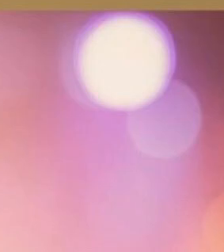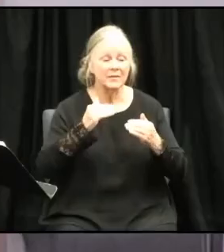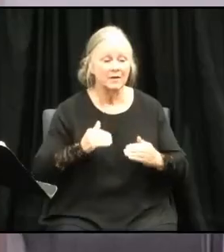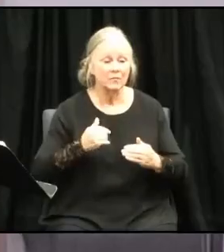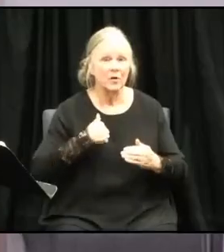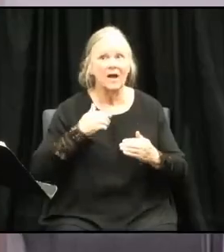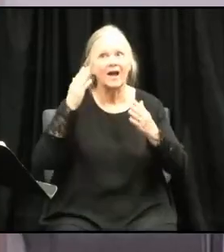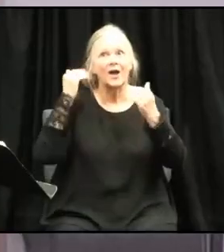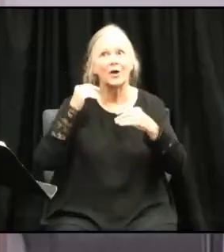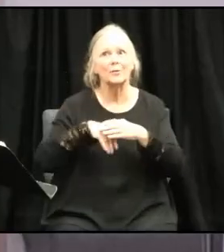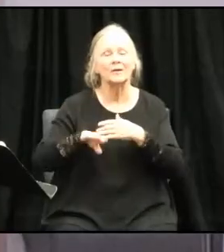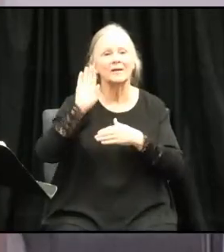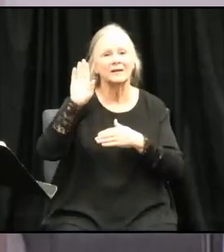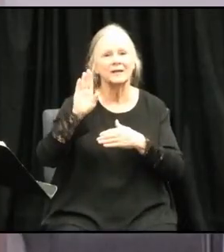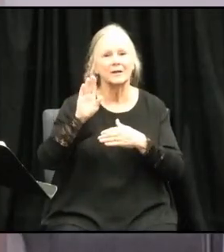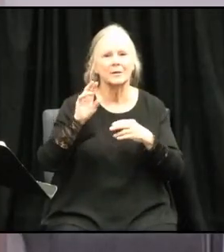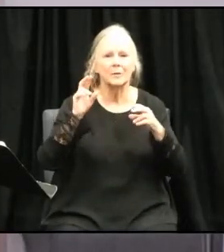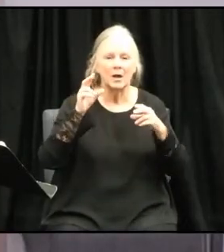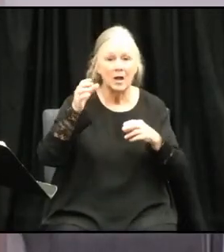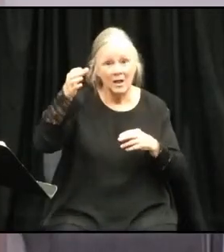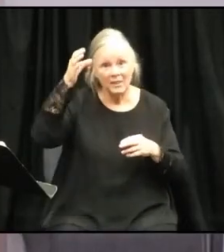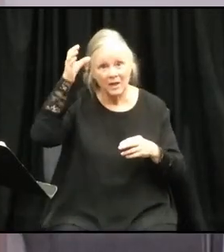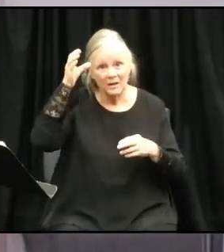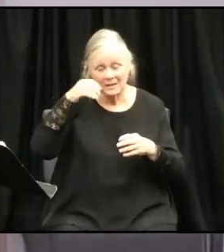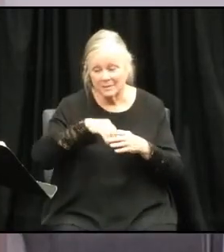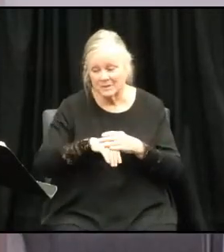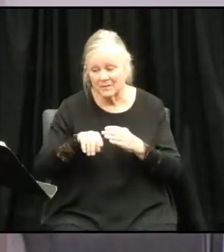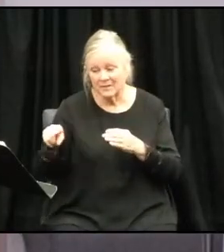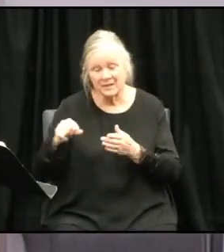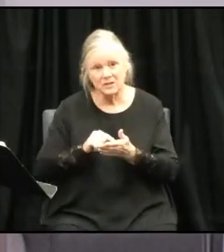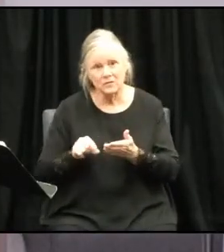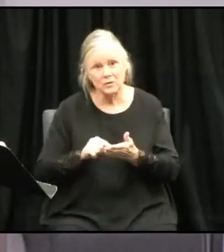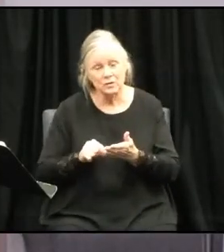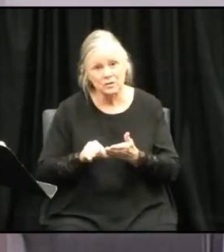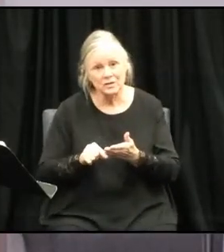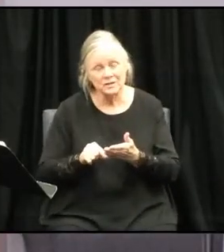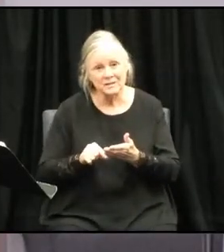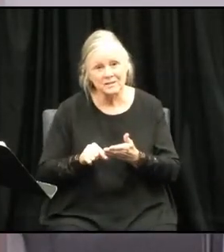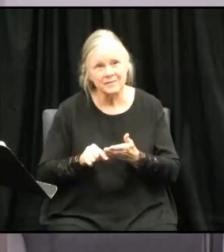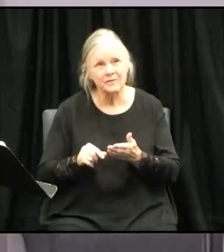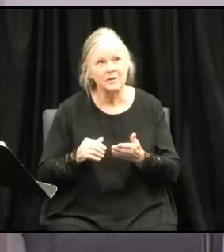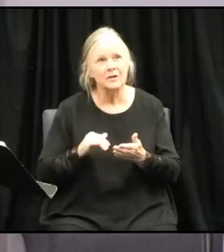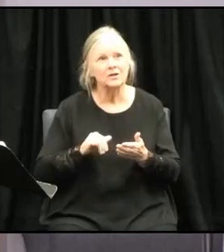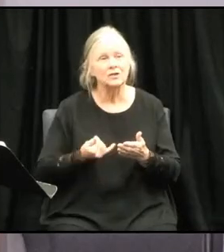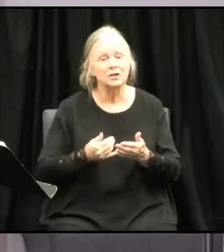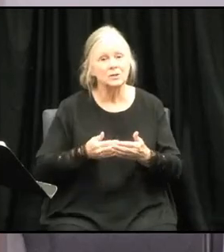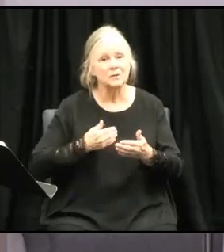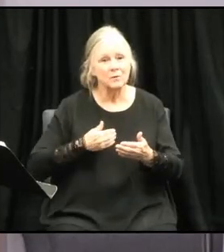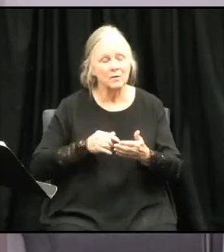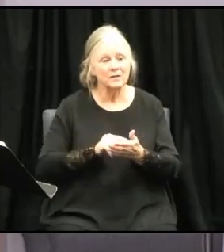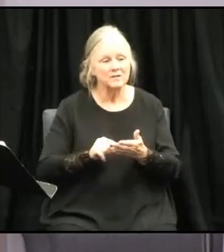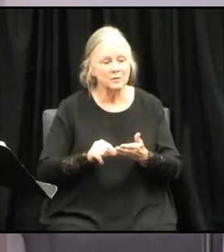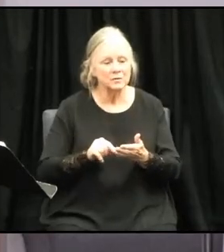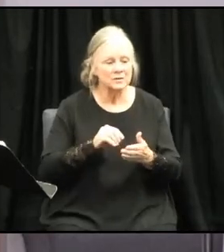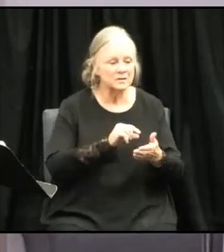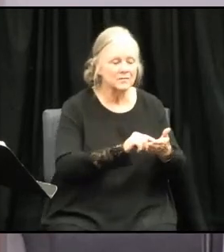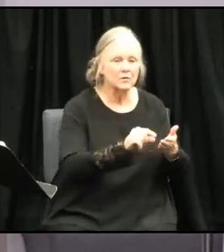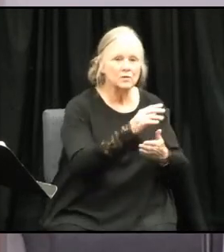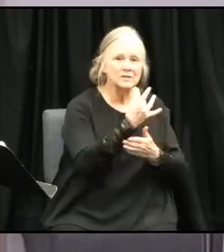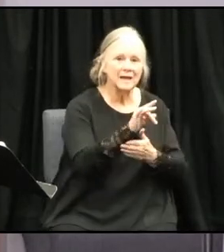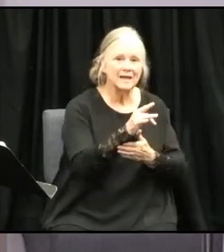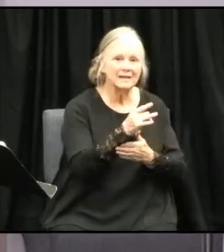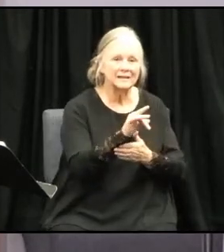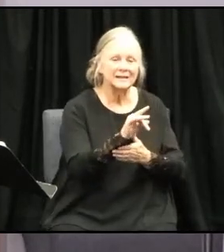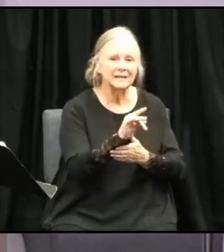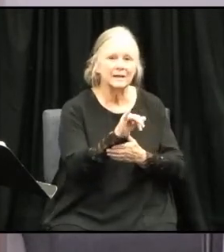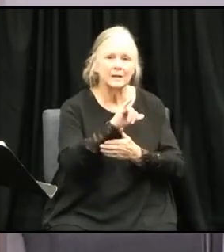Him. The context here in these verses is this, church. Just before these verses, in verse 18,